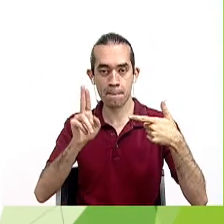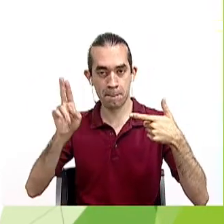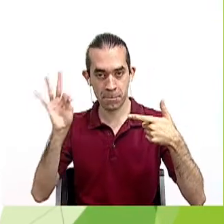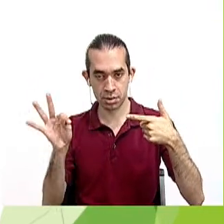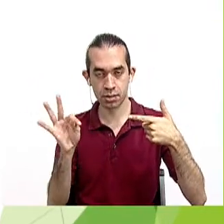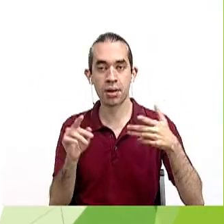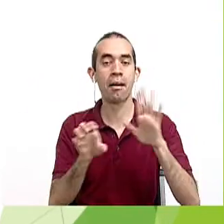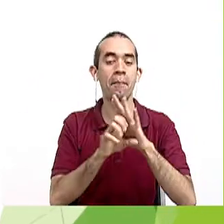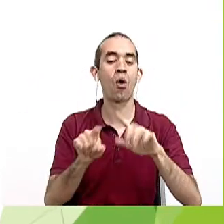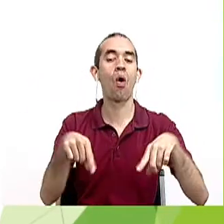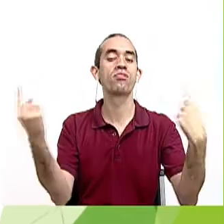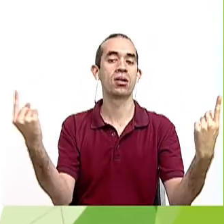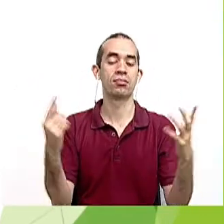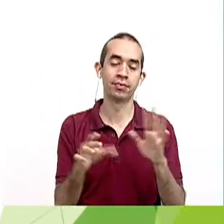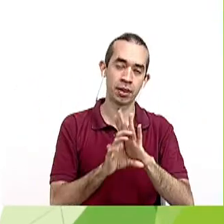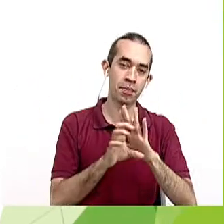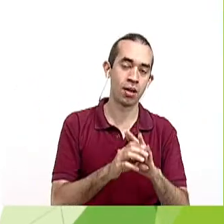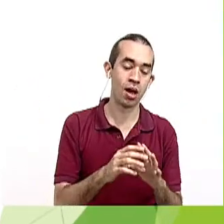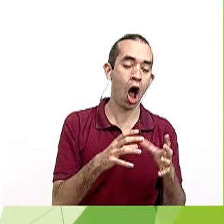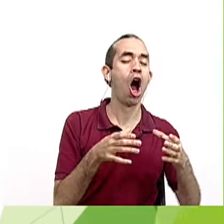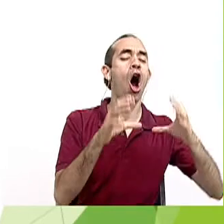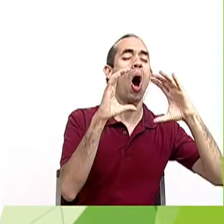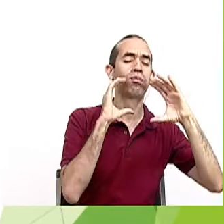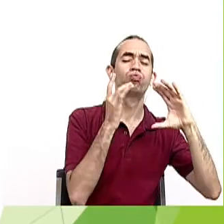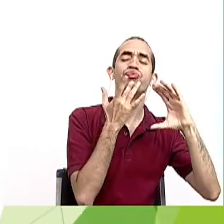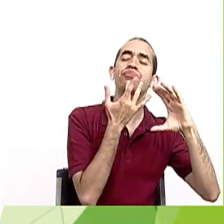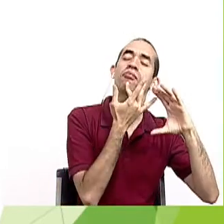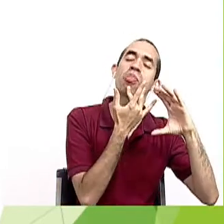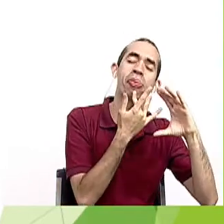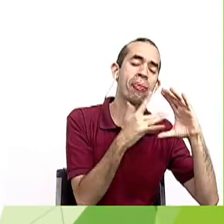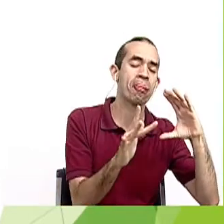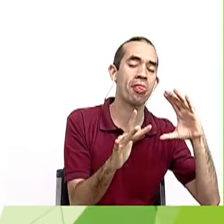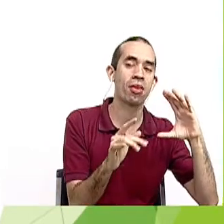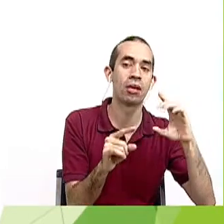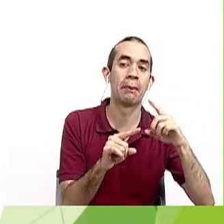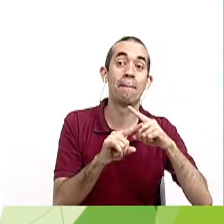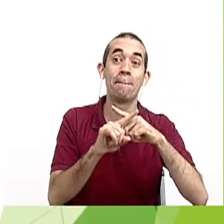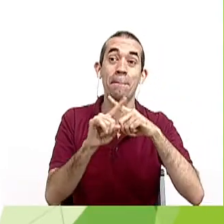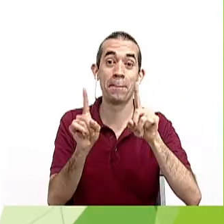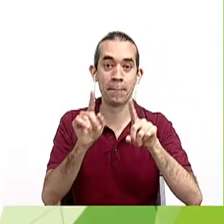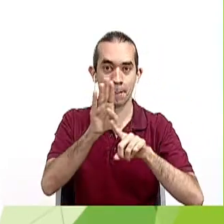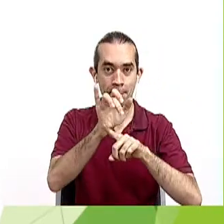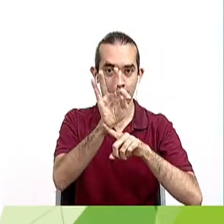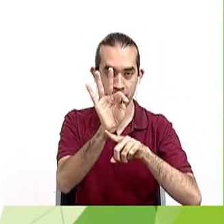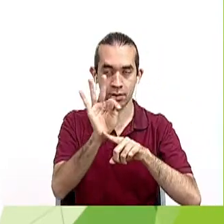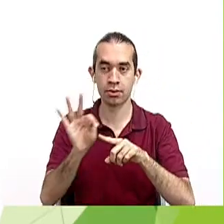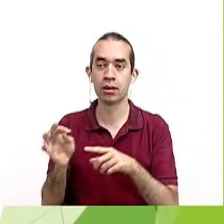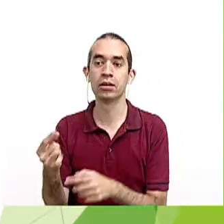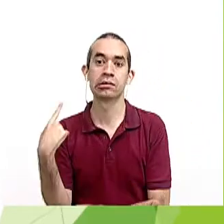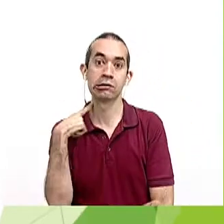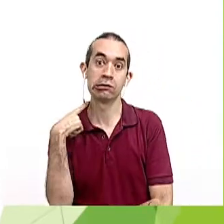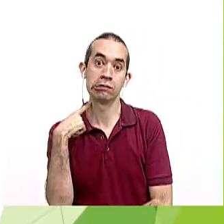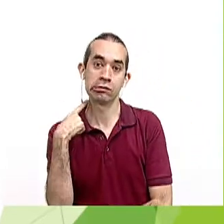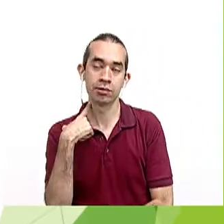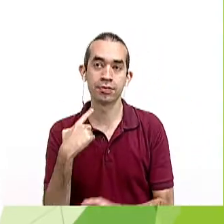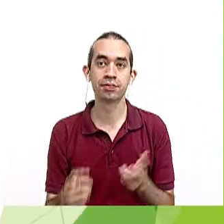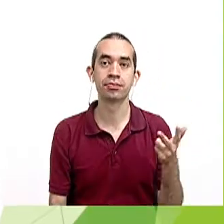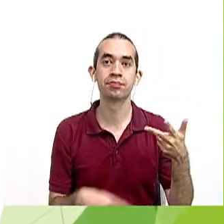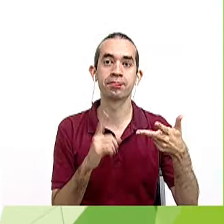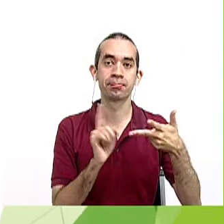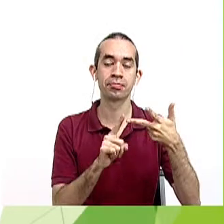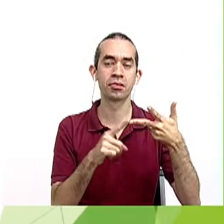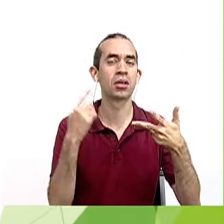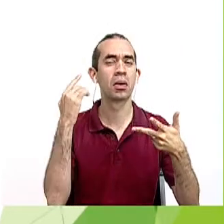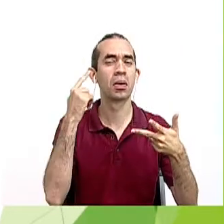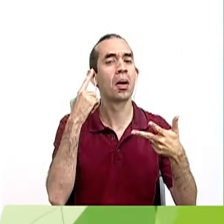hamburger was delicious, but it was expensive. Finally, we have because. We use